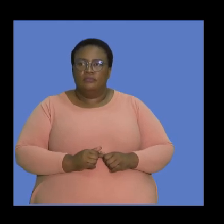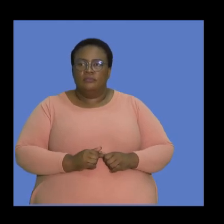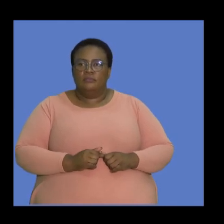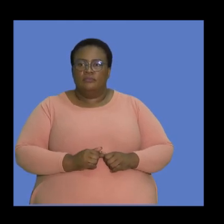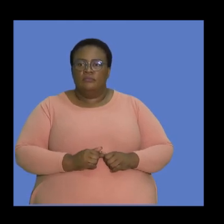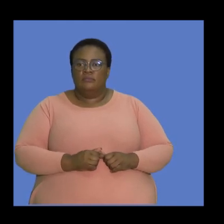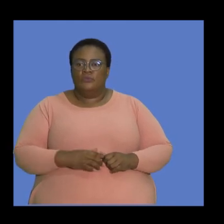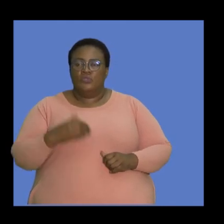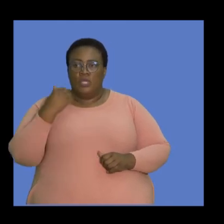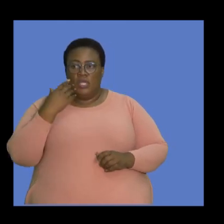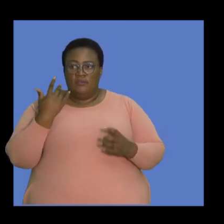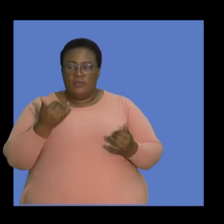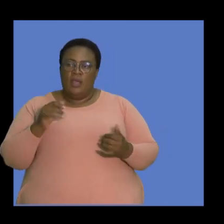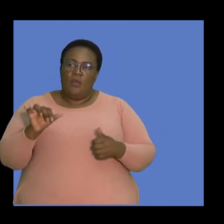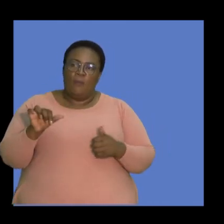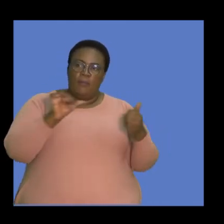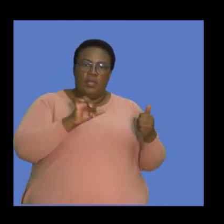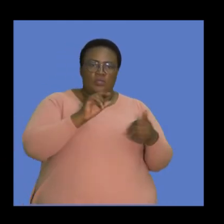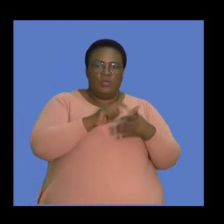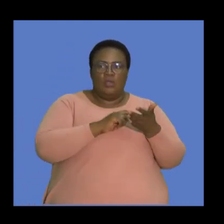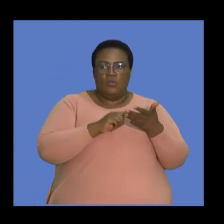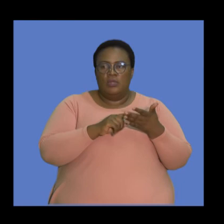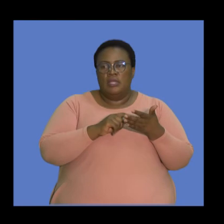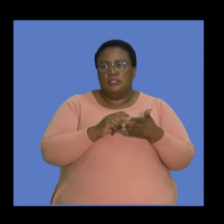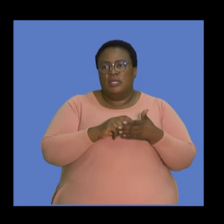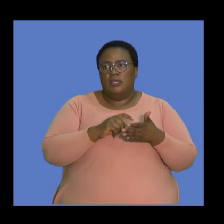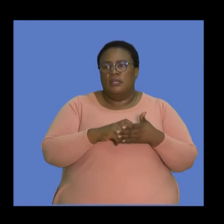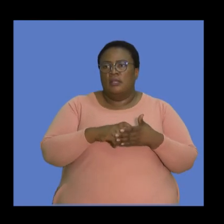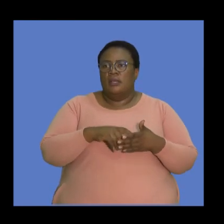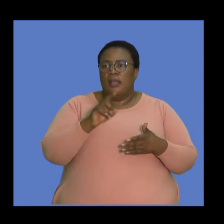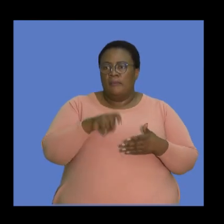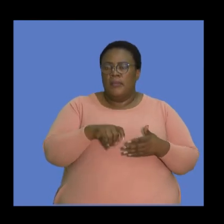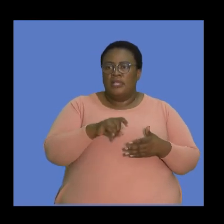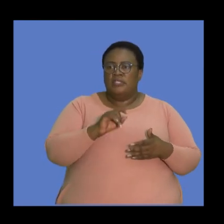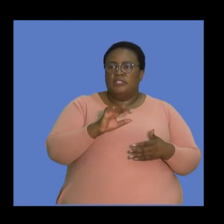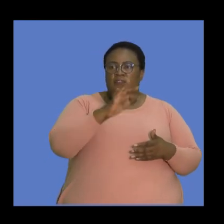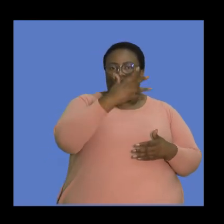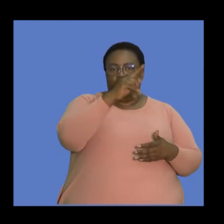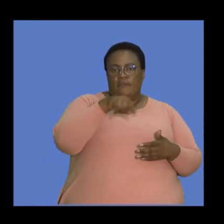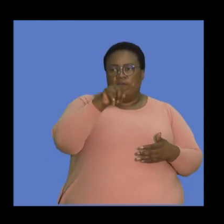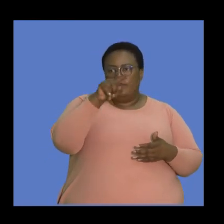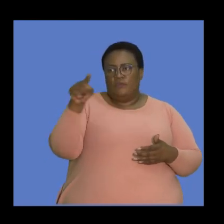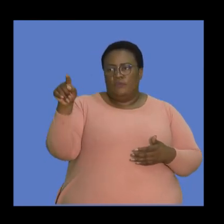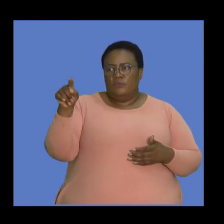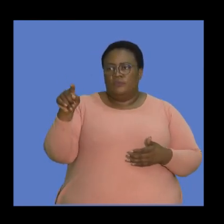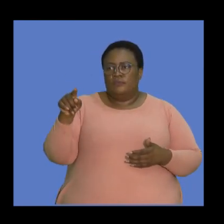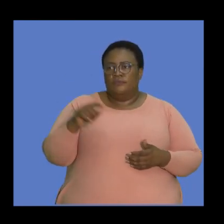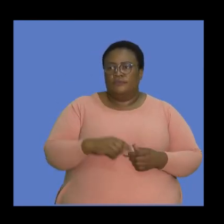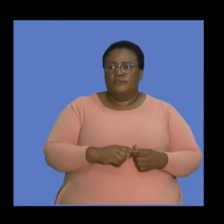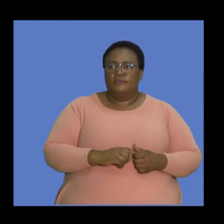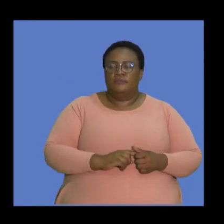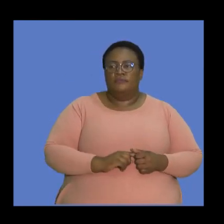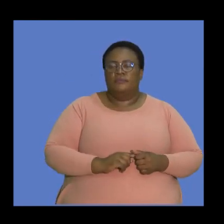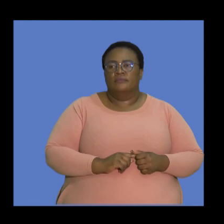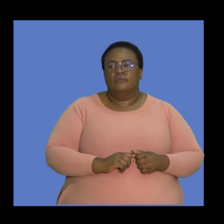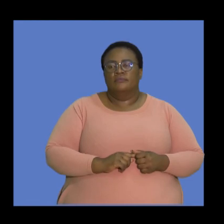And therefore, if I go back to my calculator, I will need to take out a 5th root on both